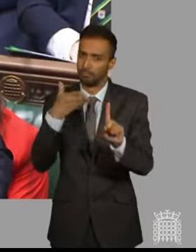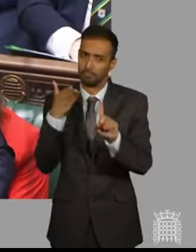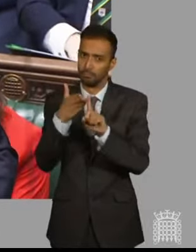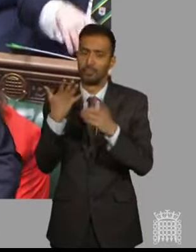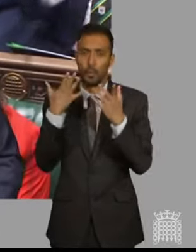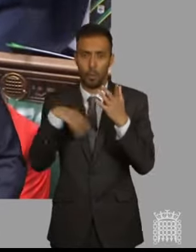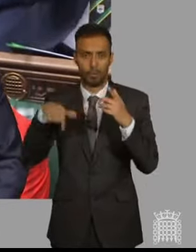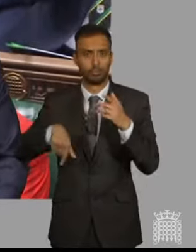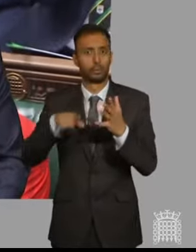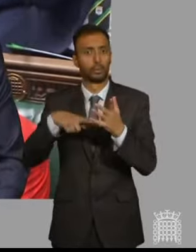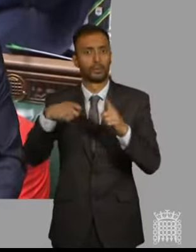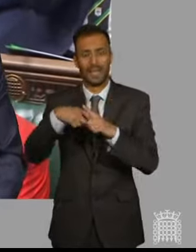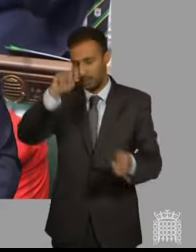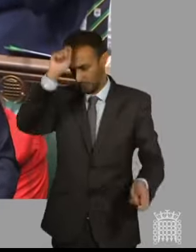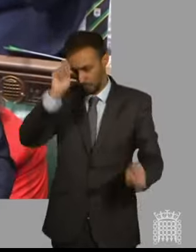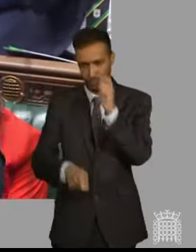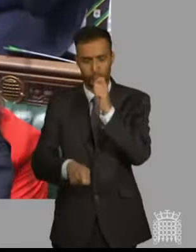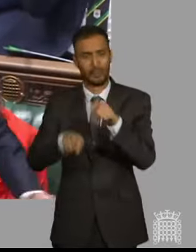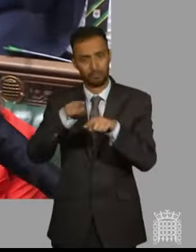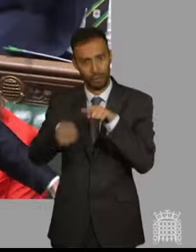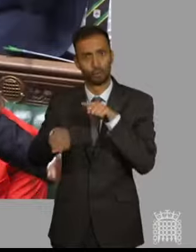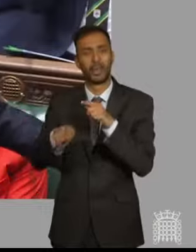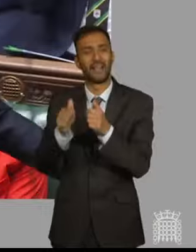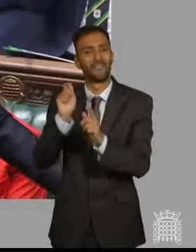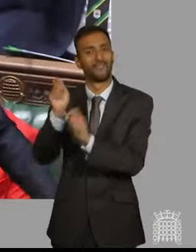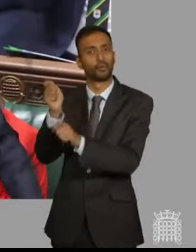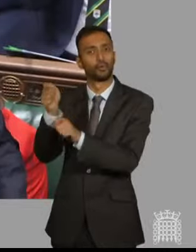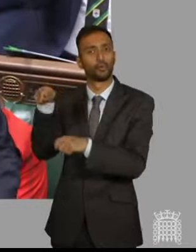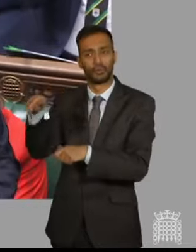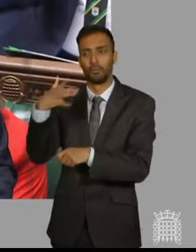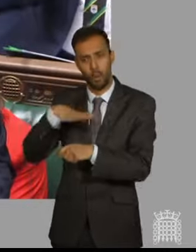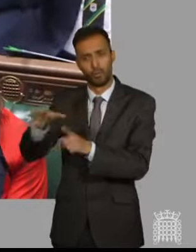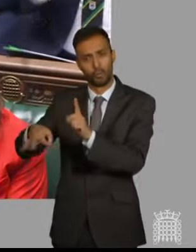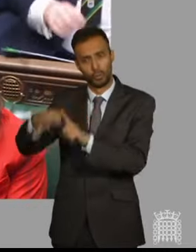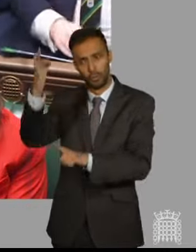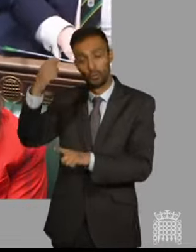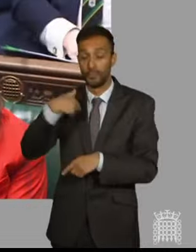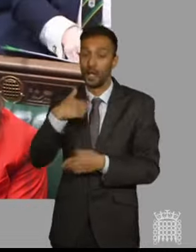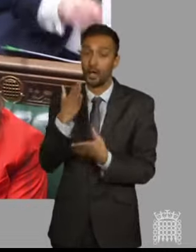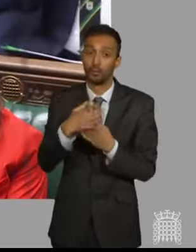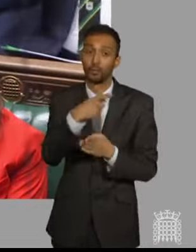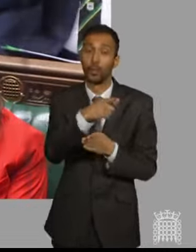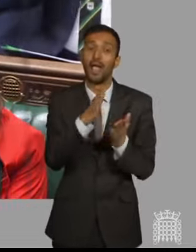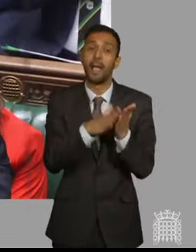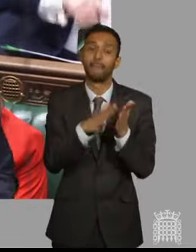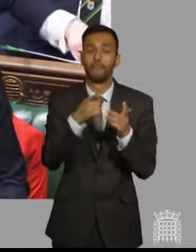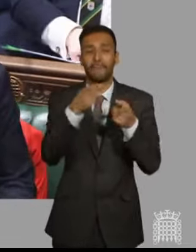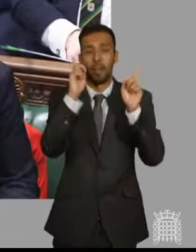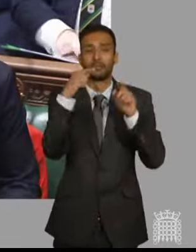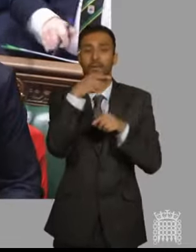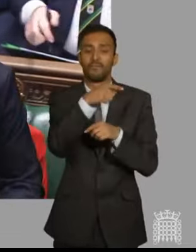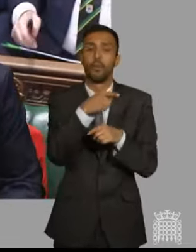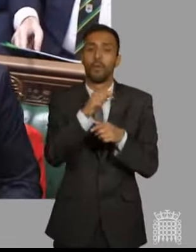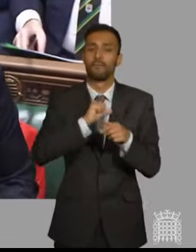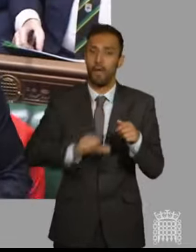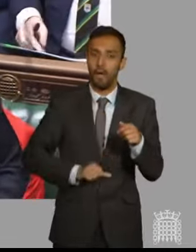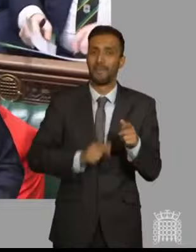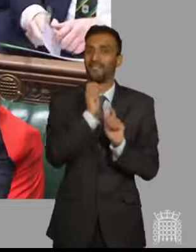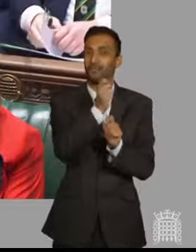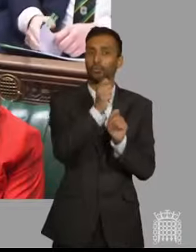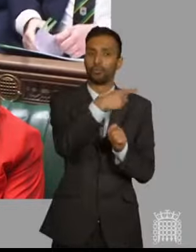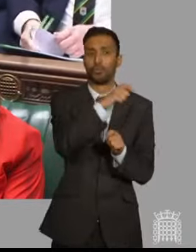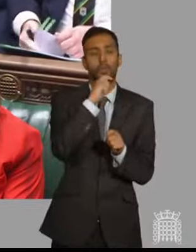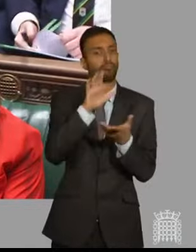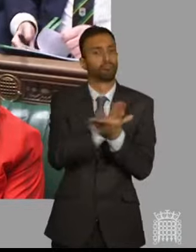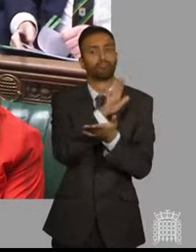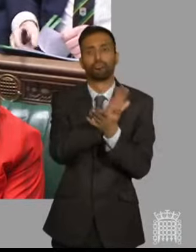Minister for Farming and Fishing, would be happy to meet with her to discuss what more this could mean. And I hope I also have an opportunity to come and see her and see this